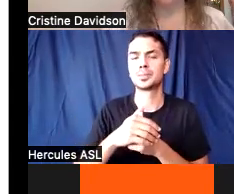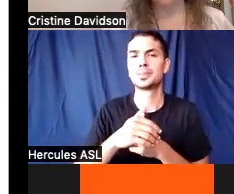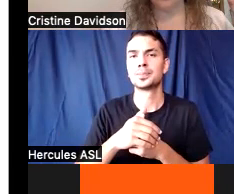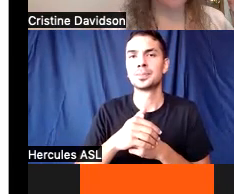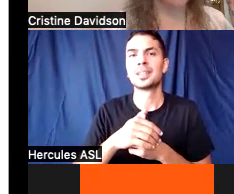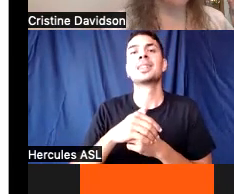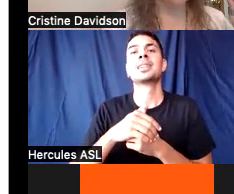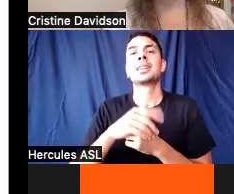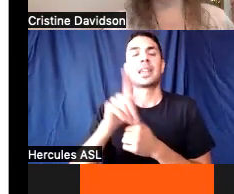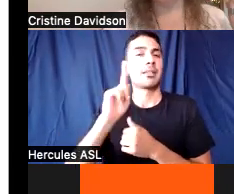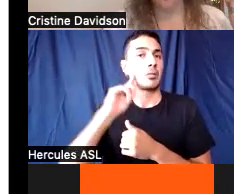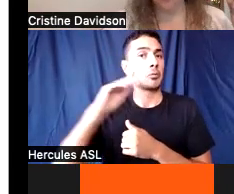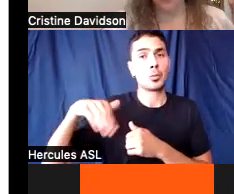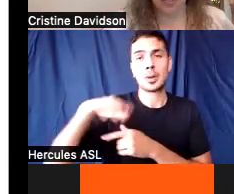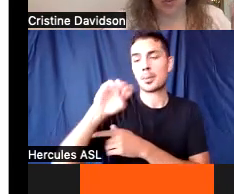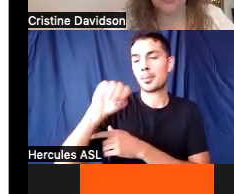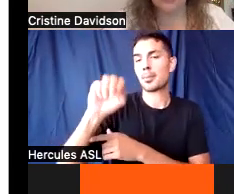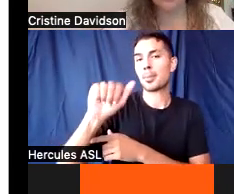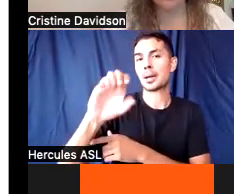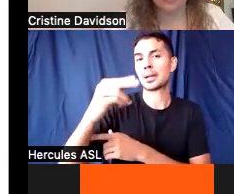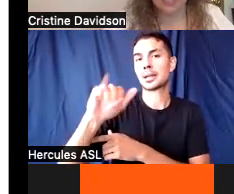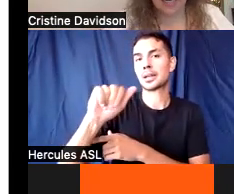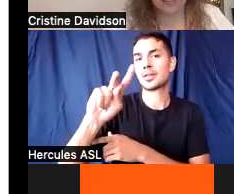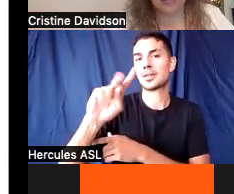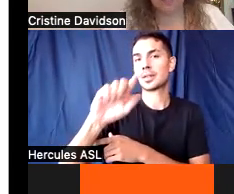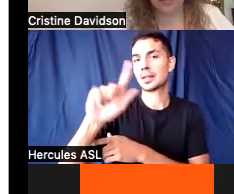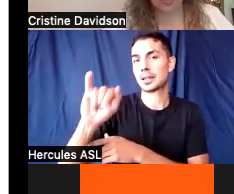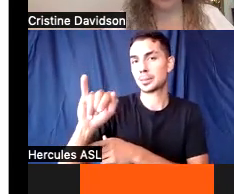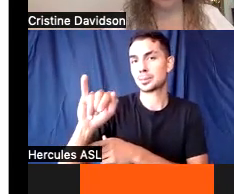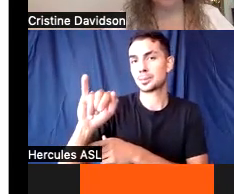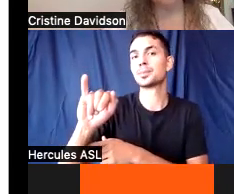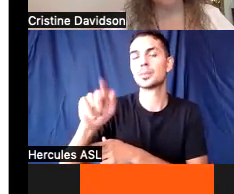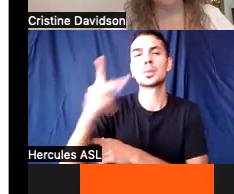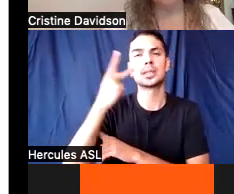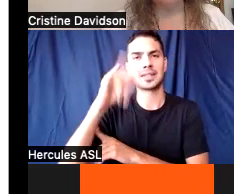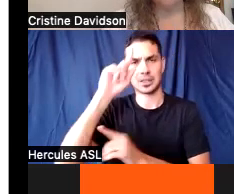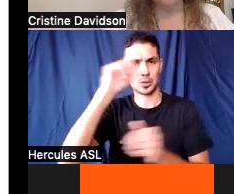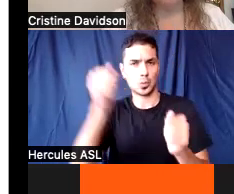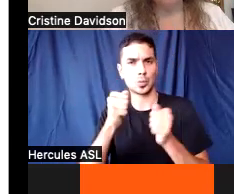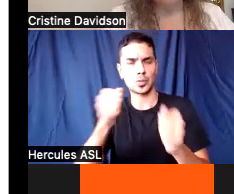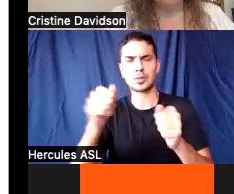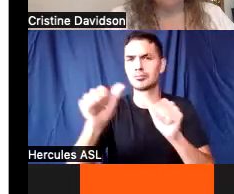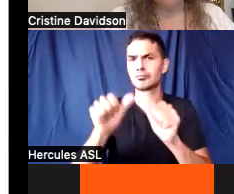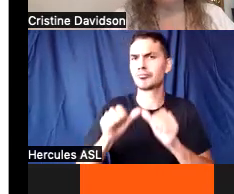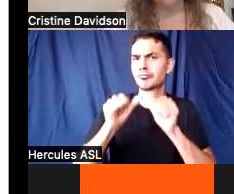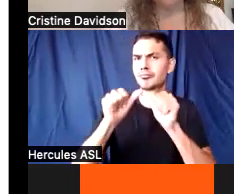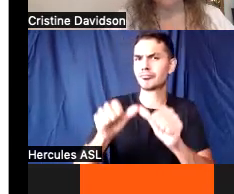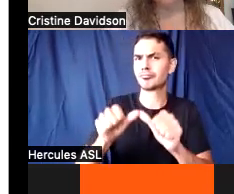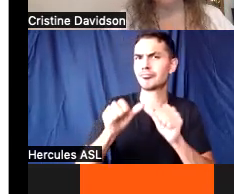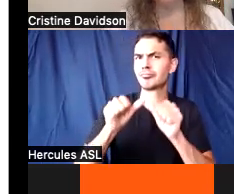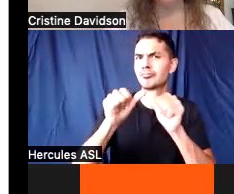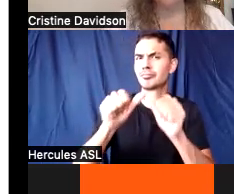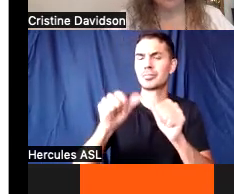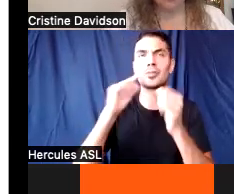it, get a library book, I don't know, but you will see that these tactics have been going on for thousands of